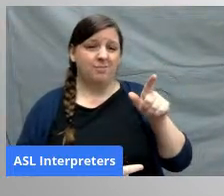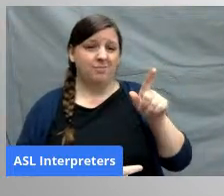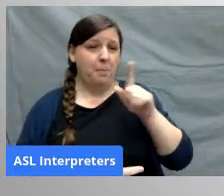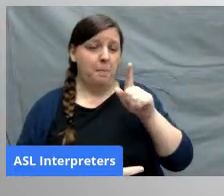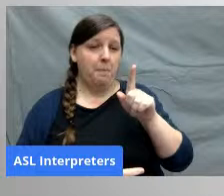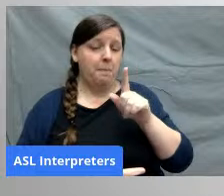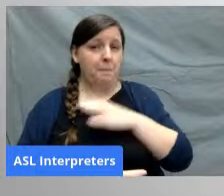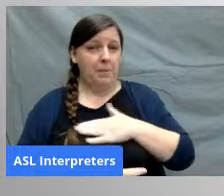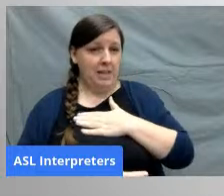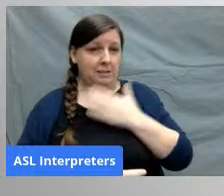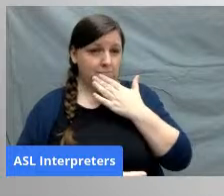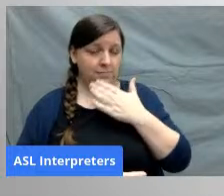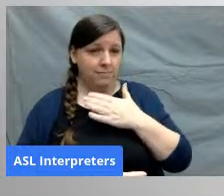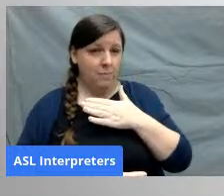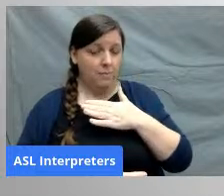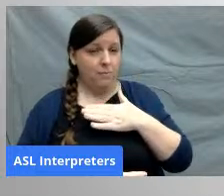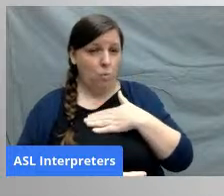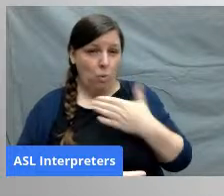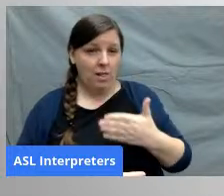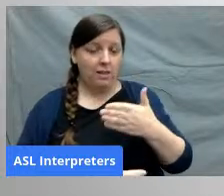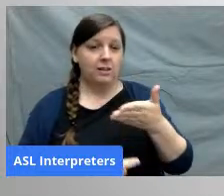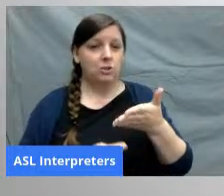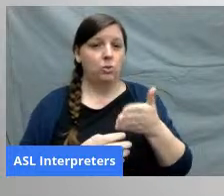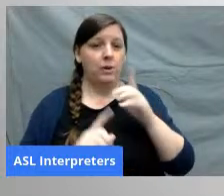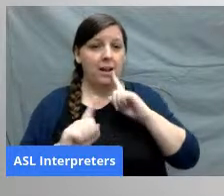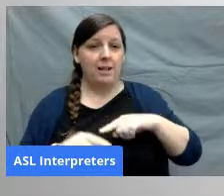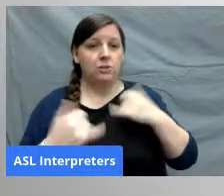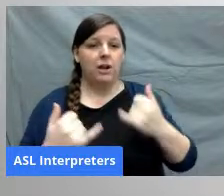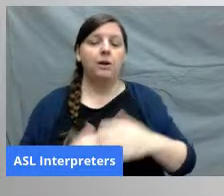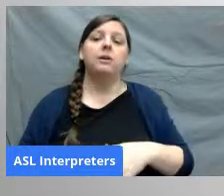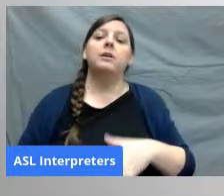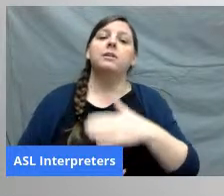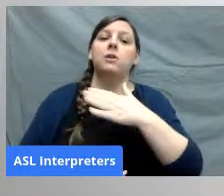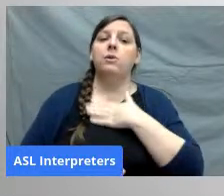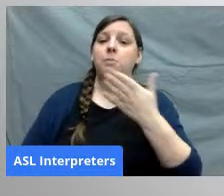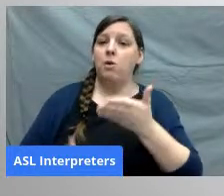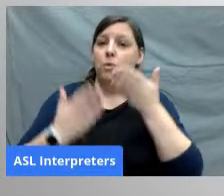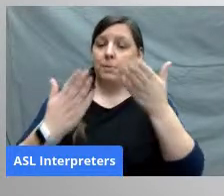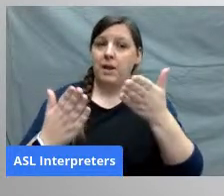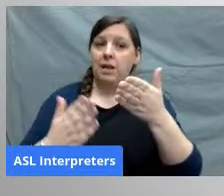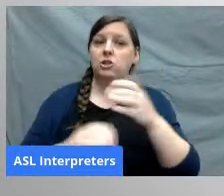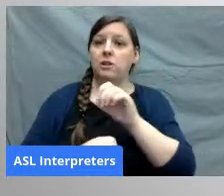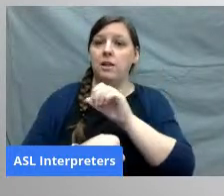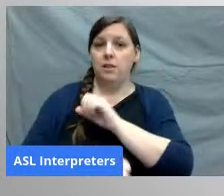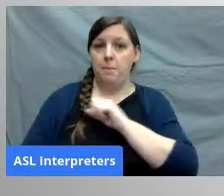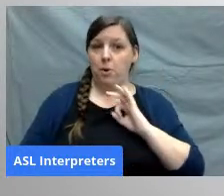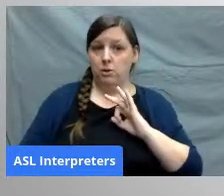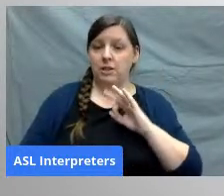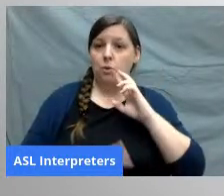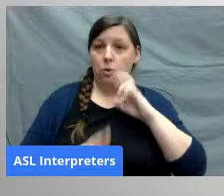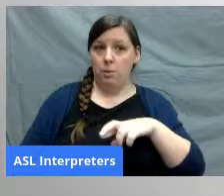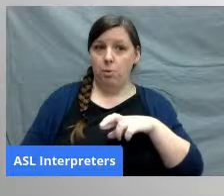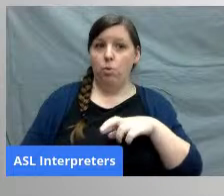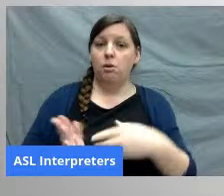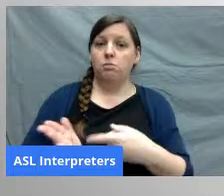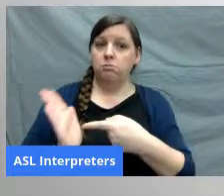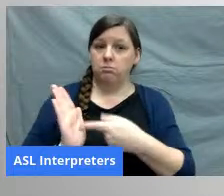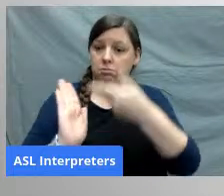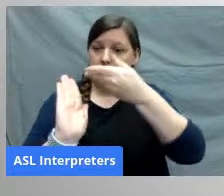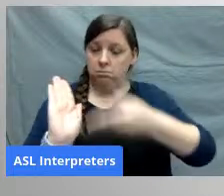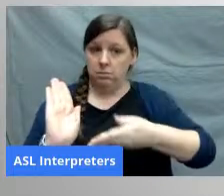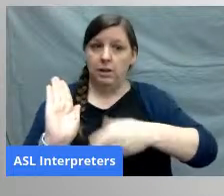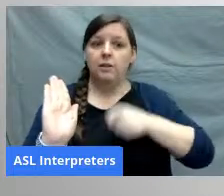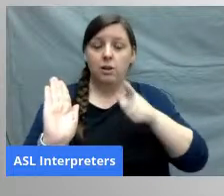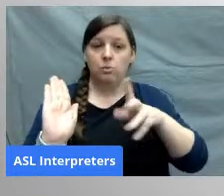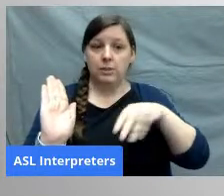Yes, ma'am. So it would be my recommendation that the personnel report as presented will be accepted and voted on